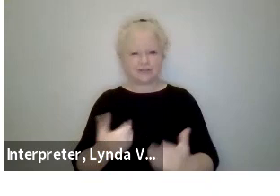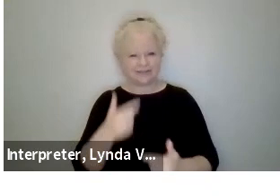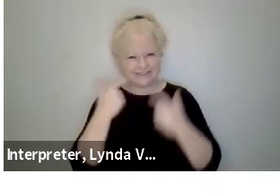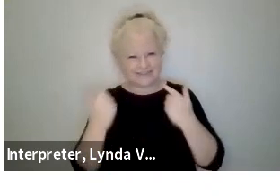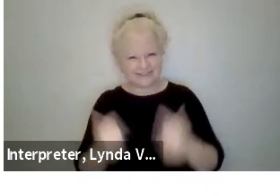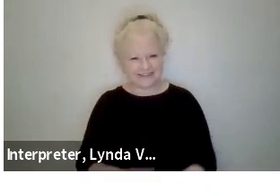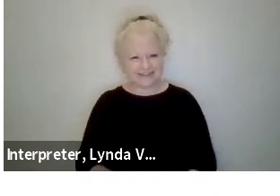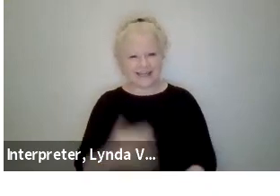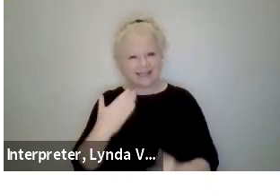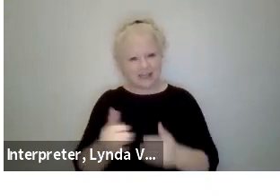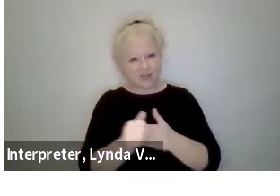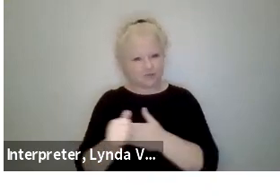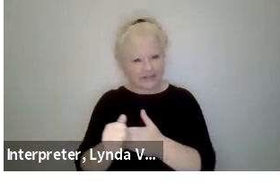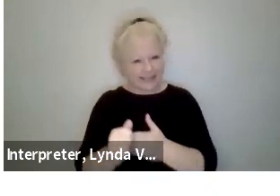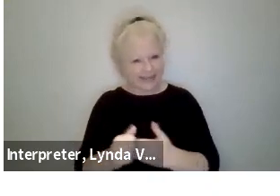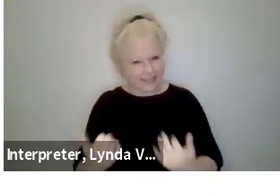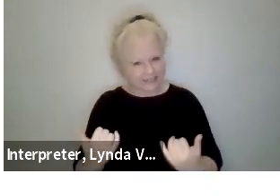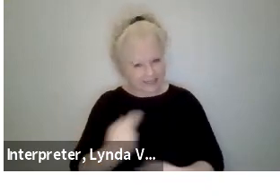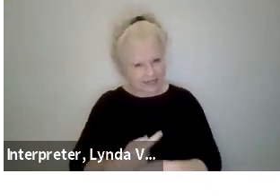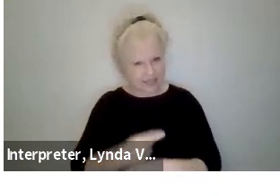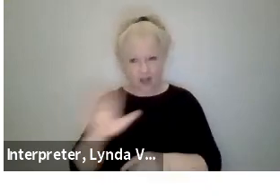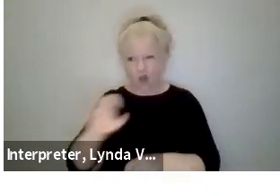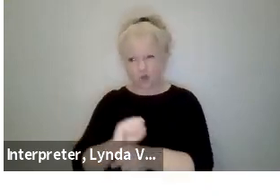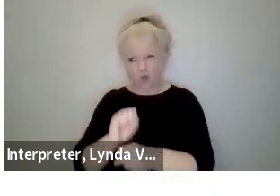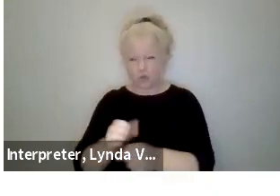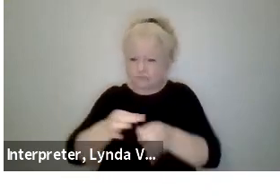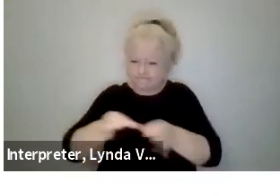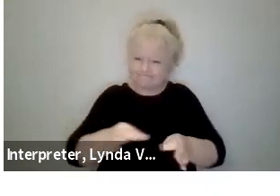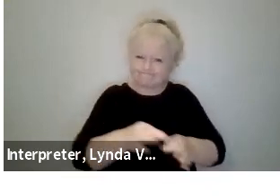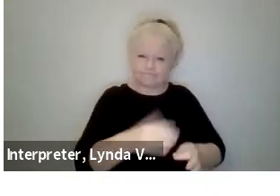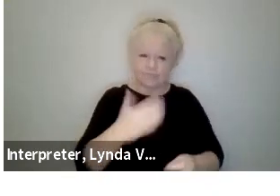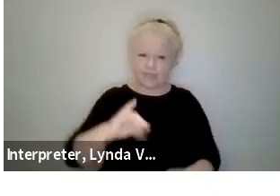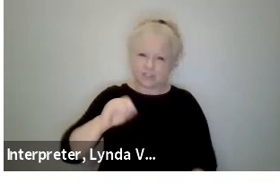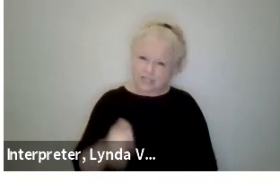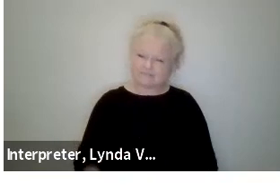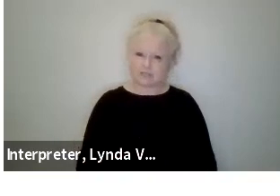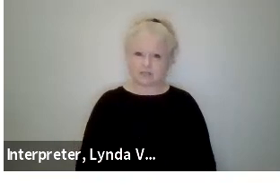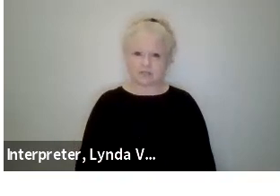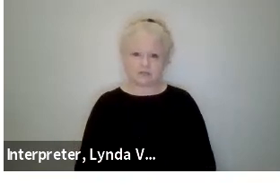us through that, and all the work that you're doing in Jacksonville.